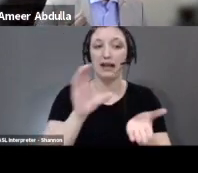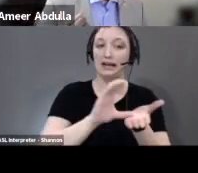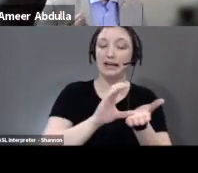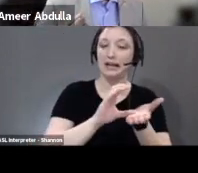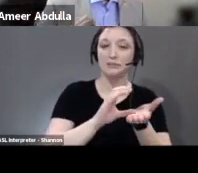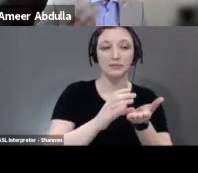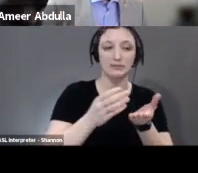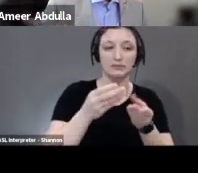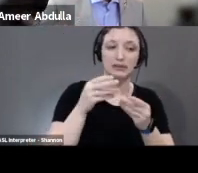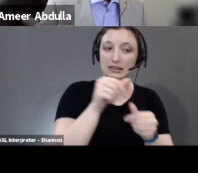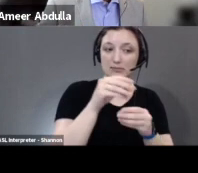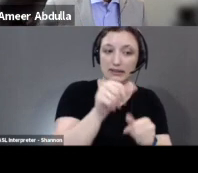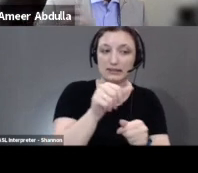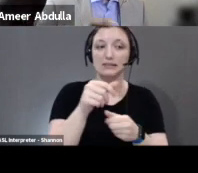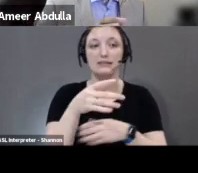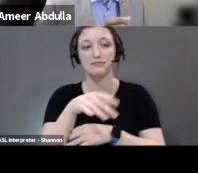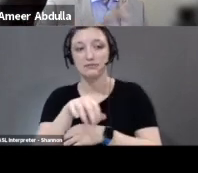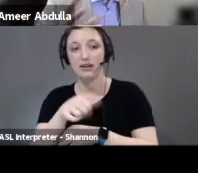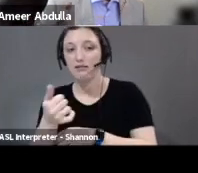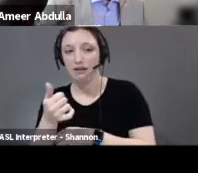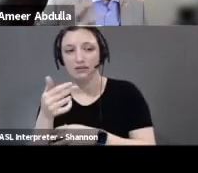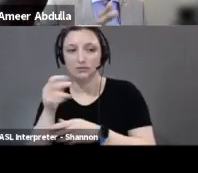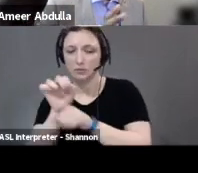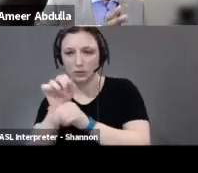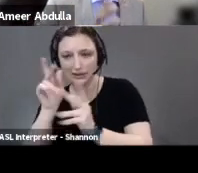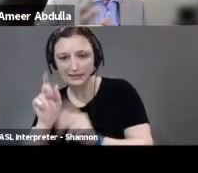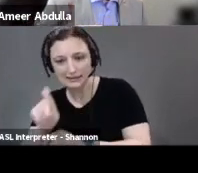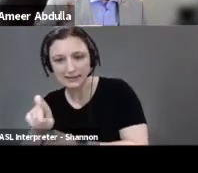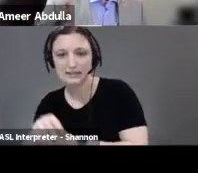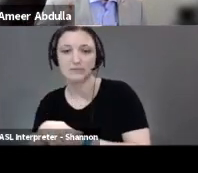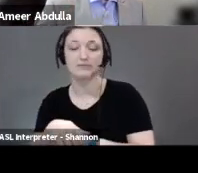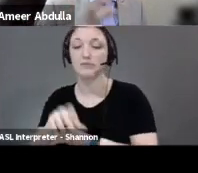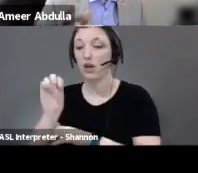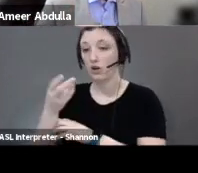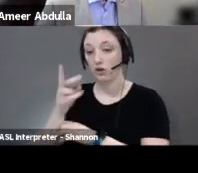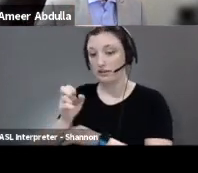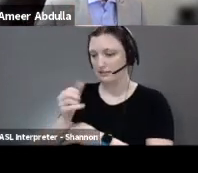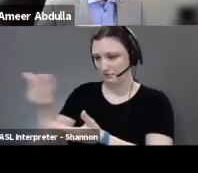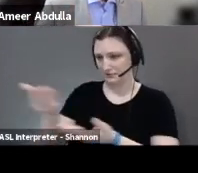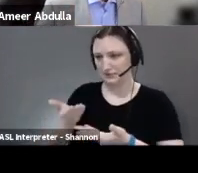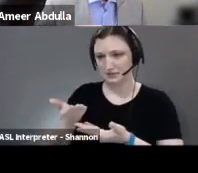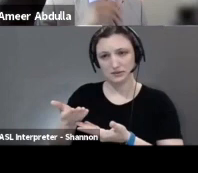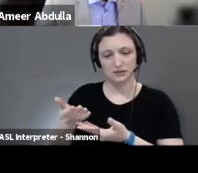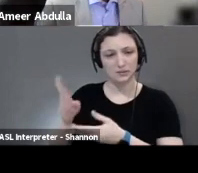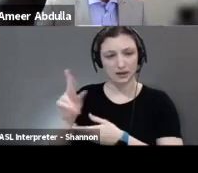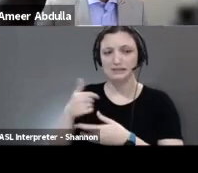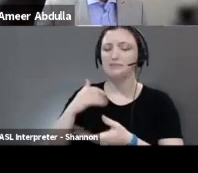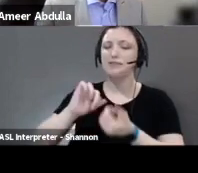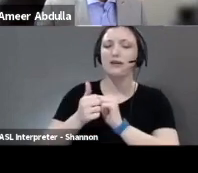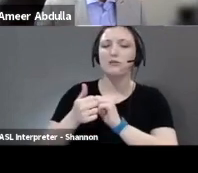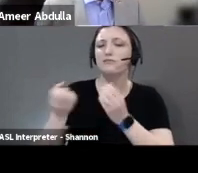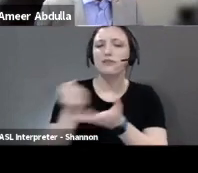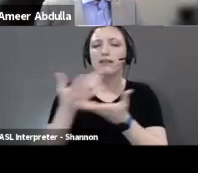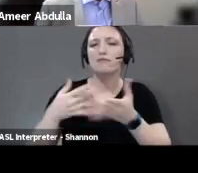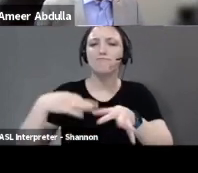back, and if he can talk about some tax incentives and how SHRED and that fits in to the overall compensation narrative. Over to you,